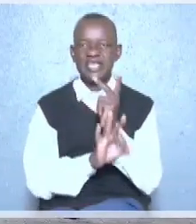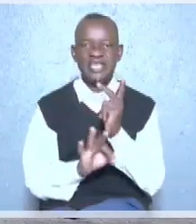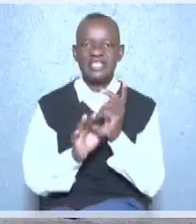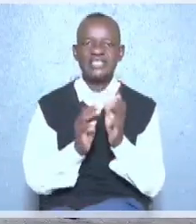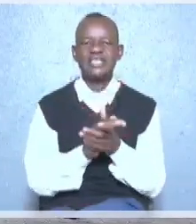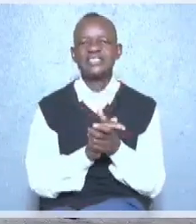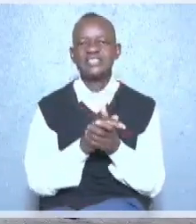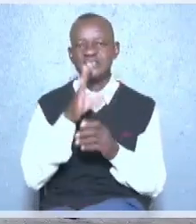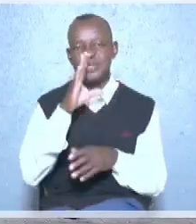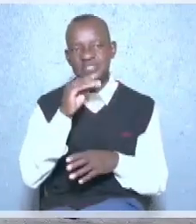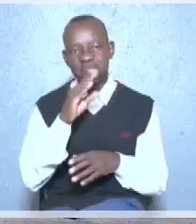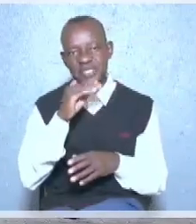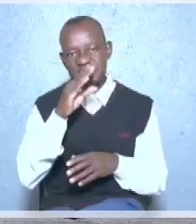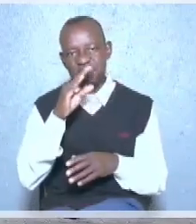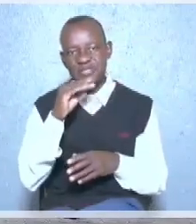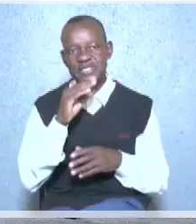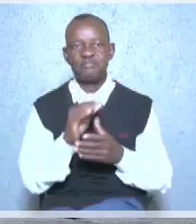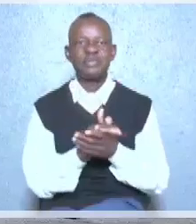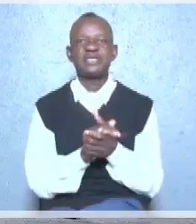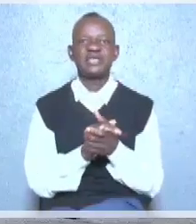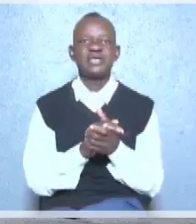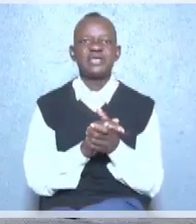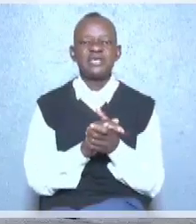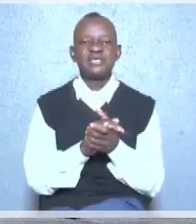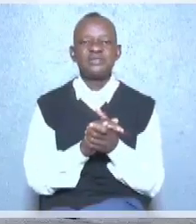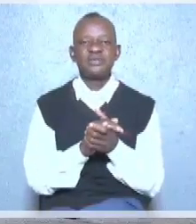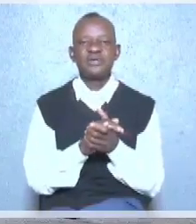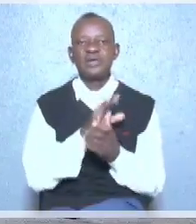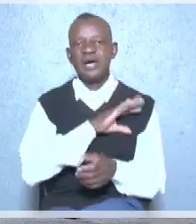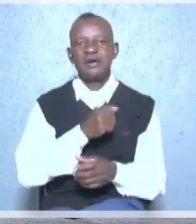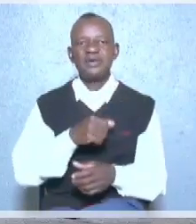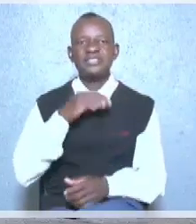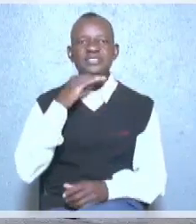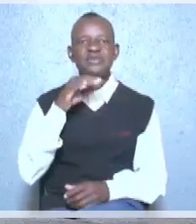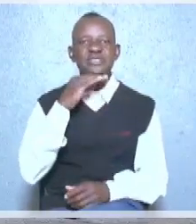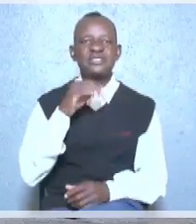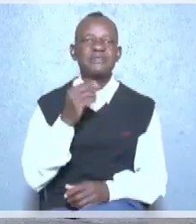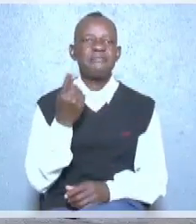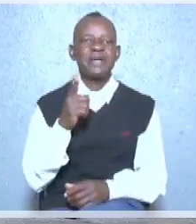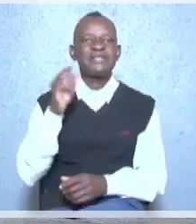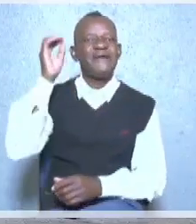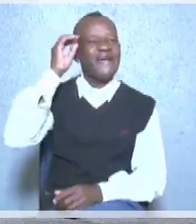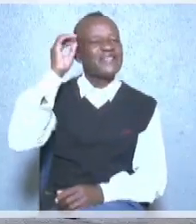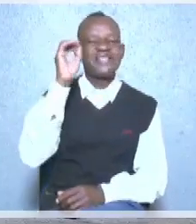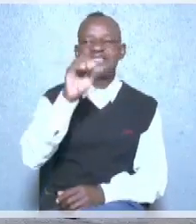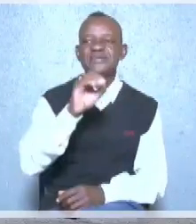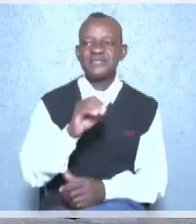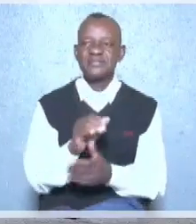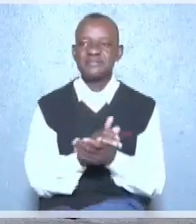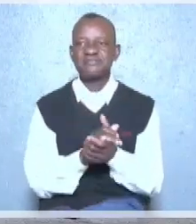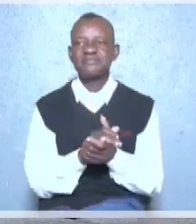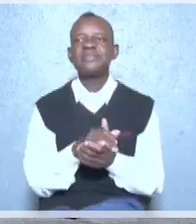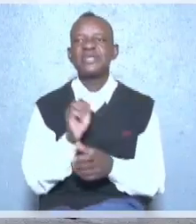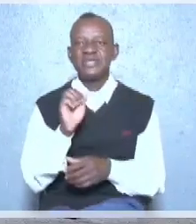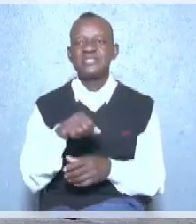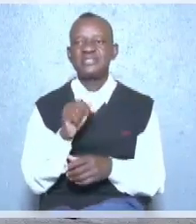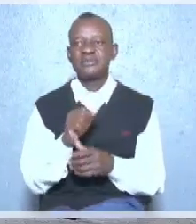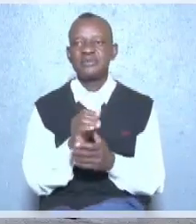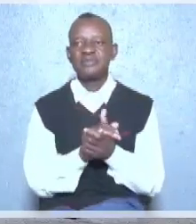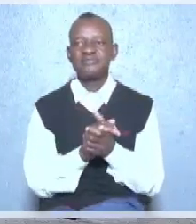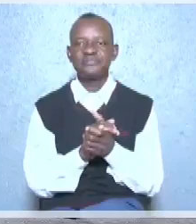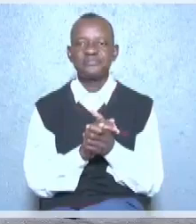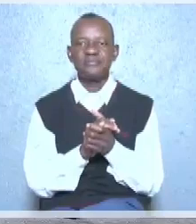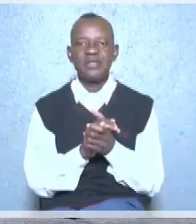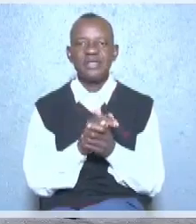all these other films, they really, when you look at the Black Hawk Down now, they have a documentary about it, and There's